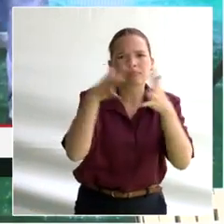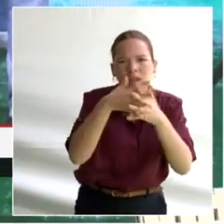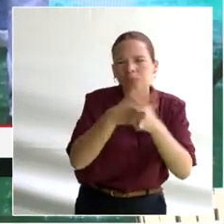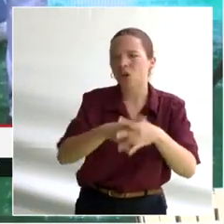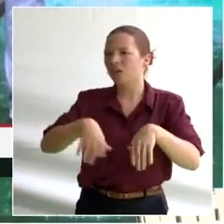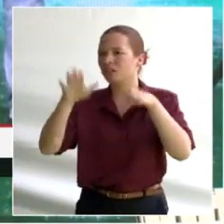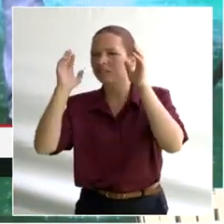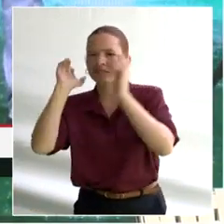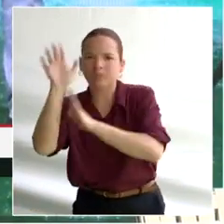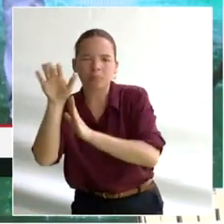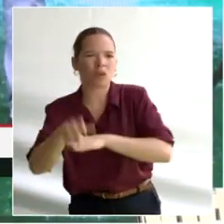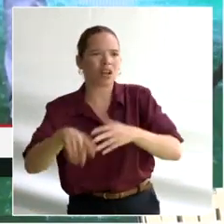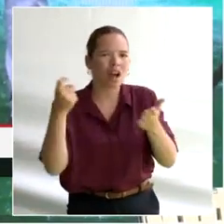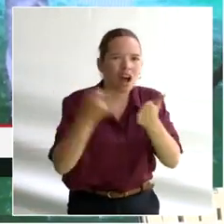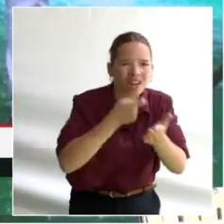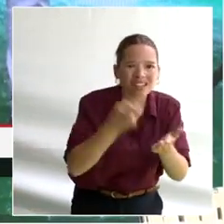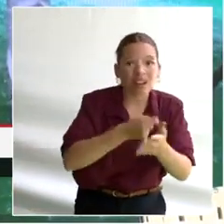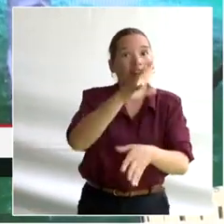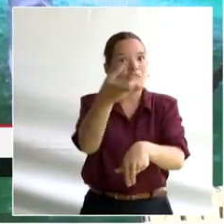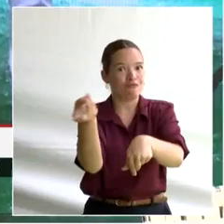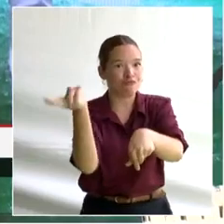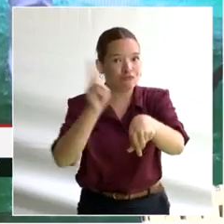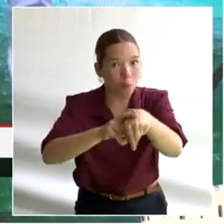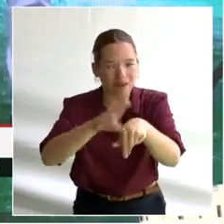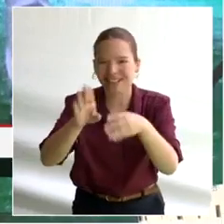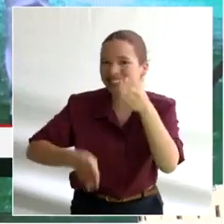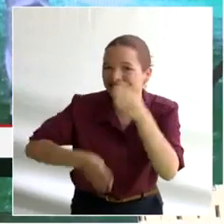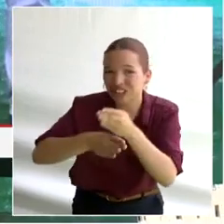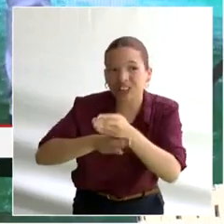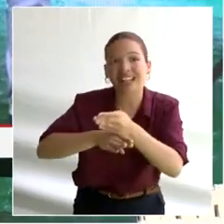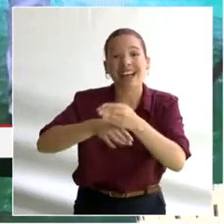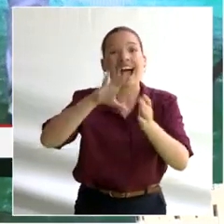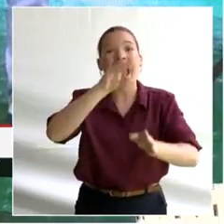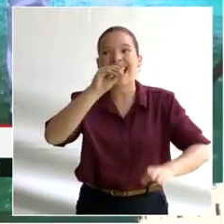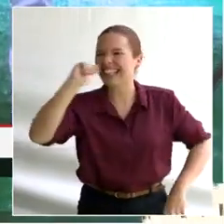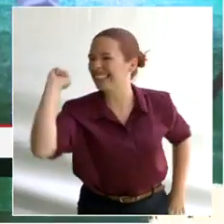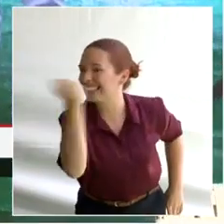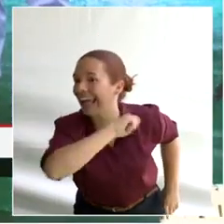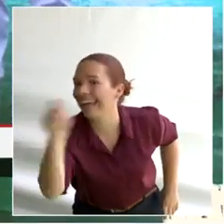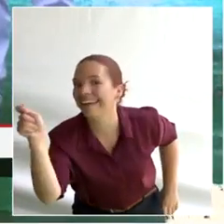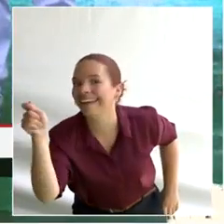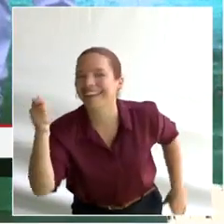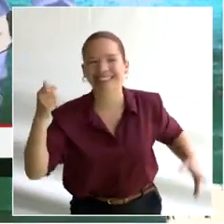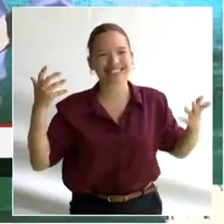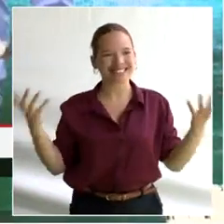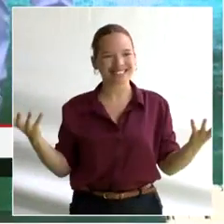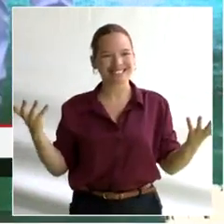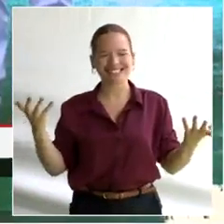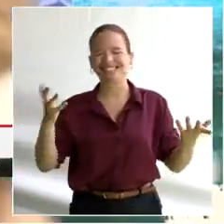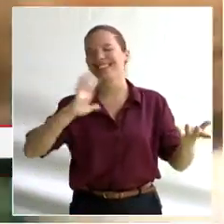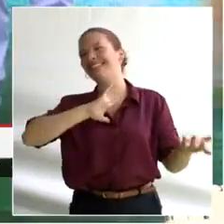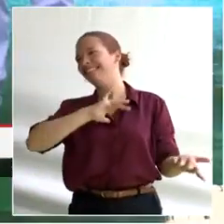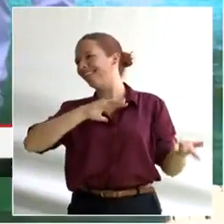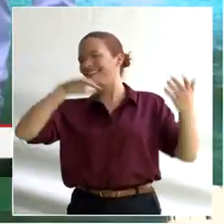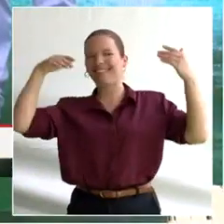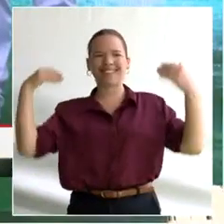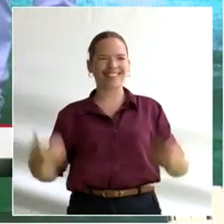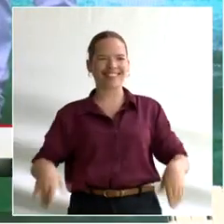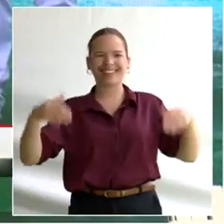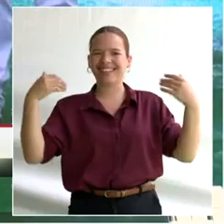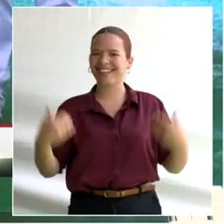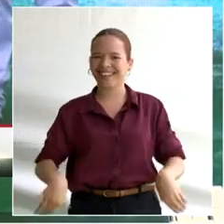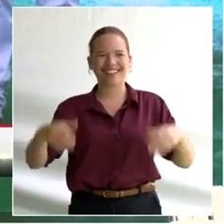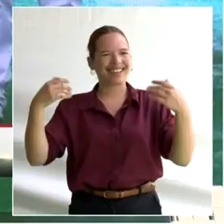of course, soccer and tennis. And it is so it's